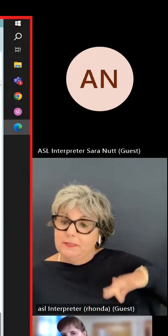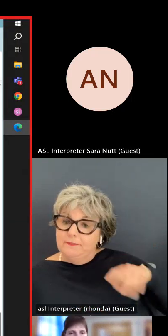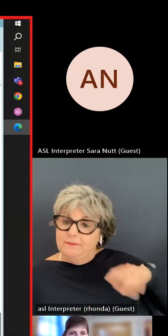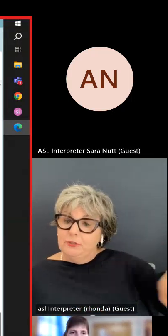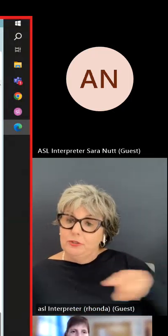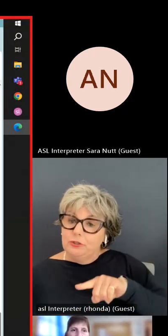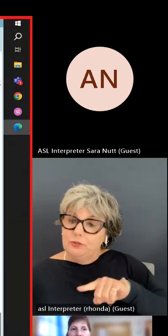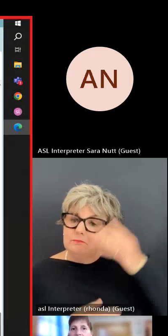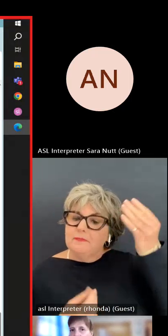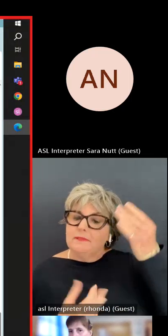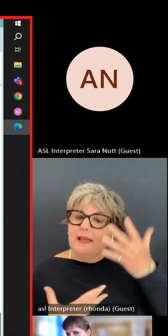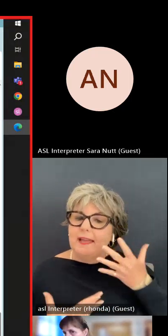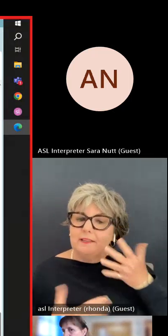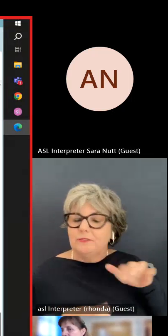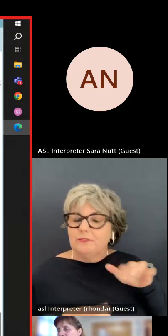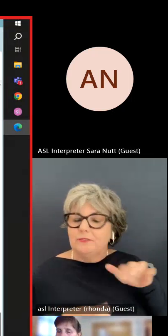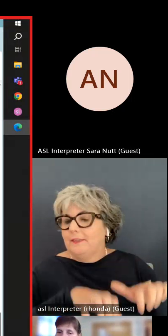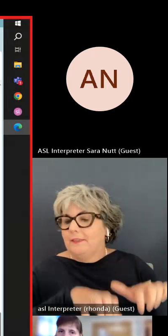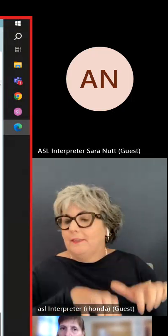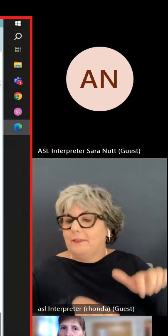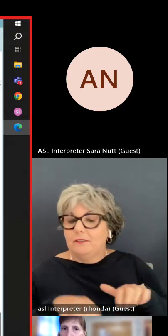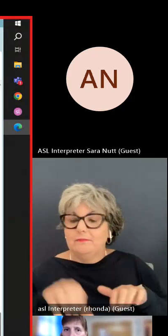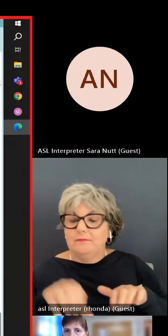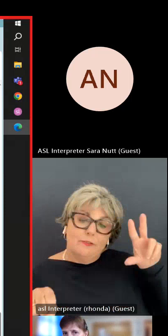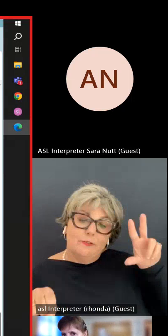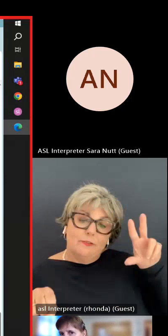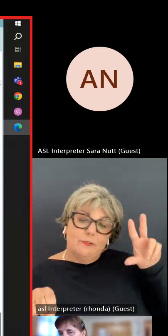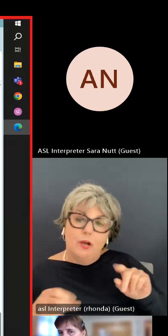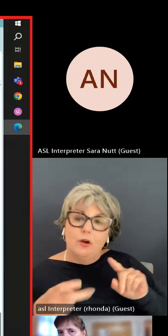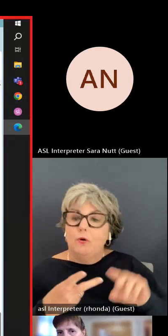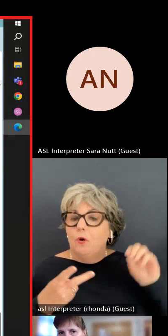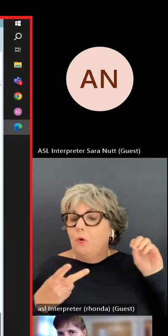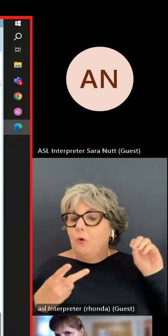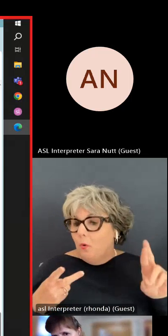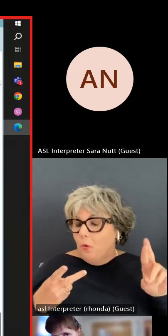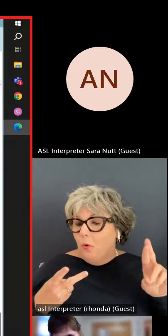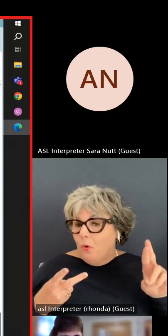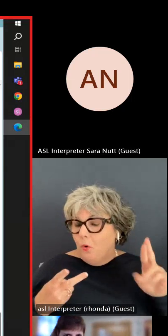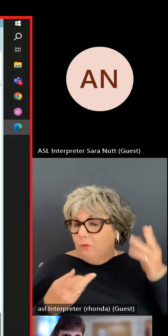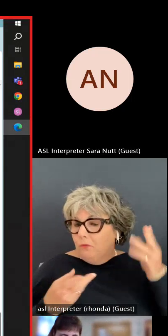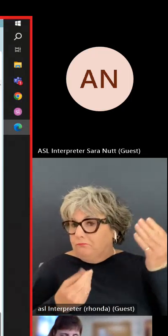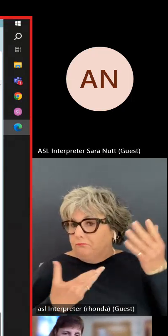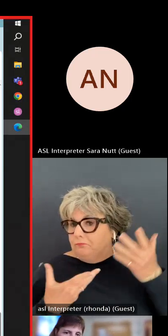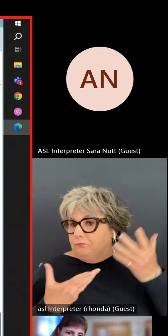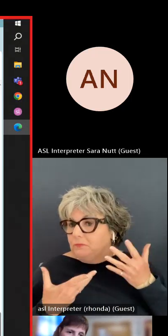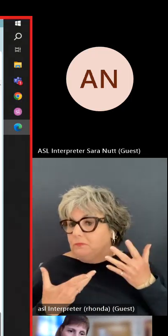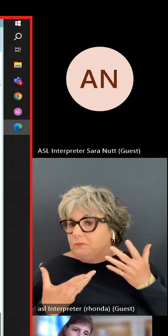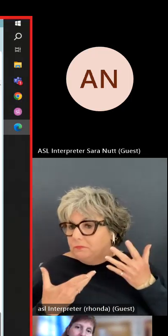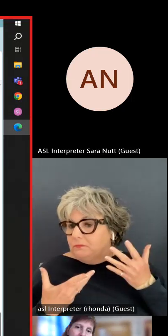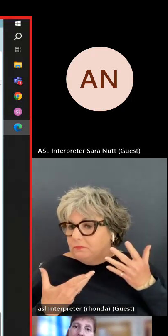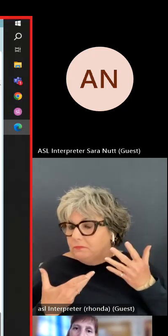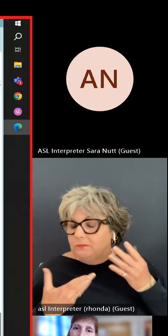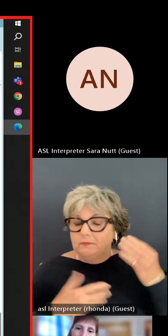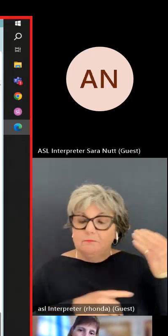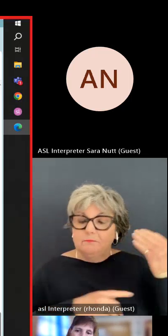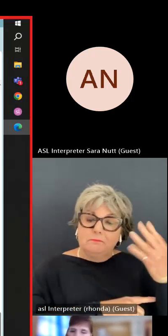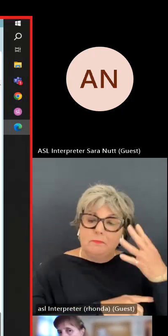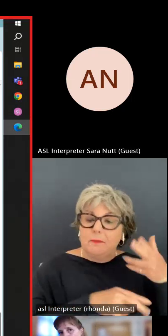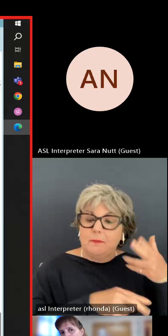please answer for me in the chat? Or if you'd like to unmute your mic and turn your camera on